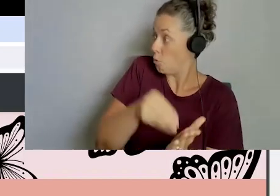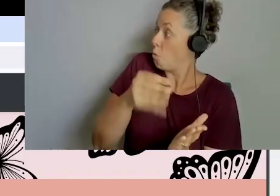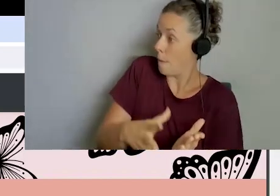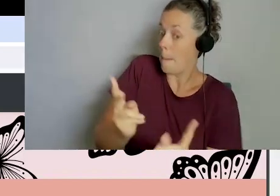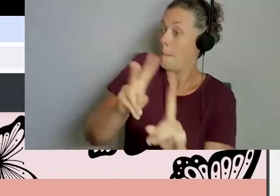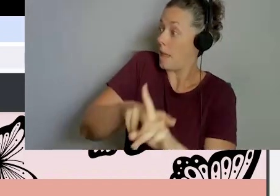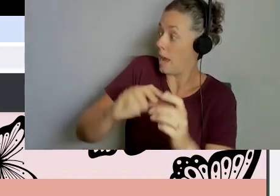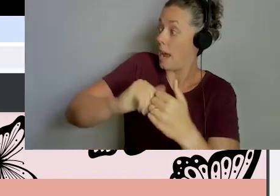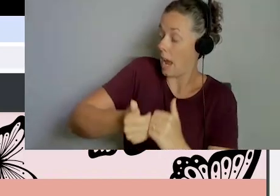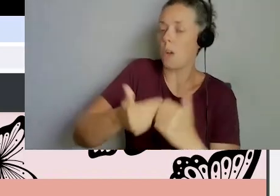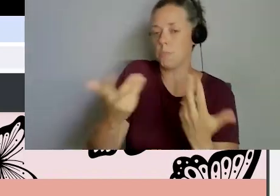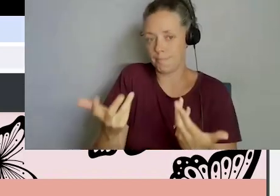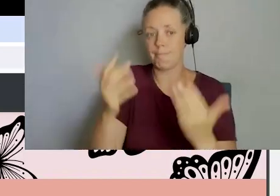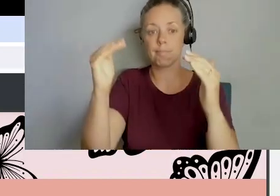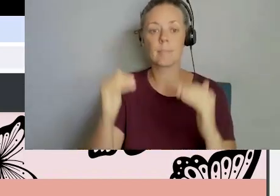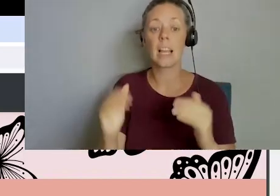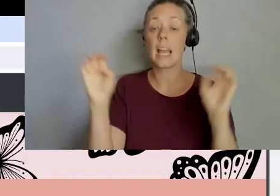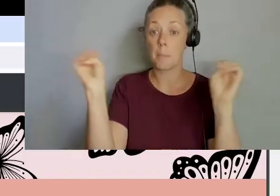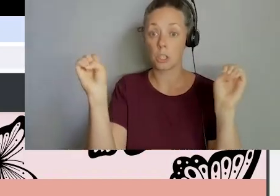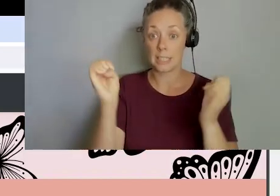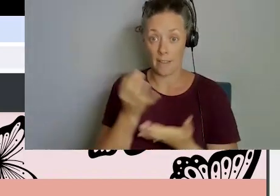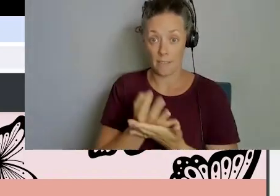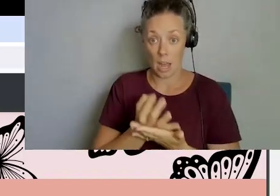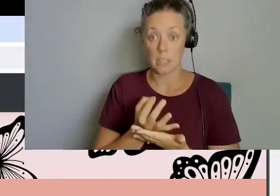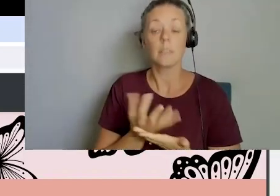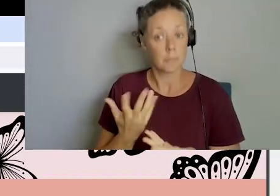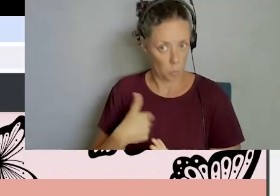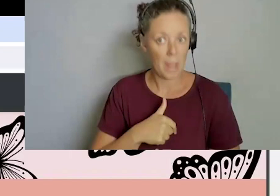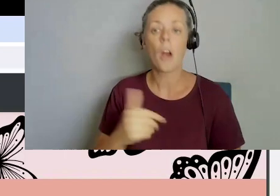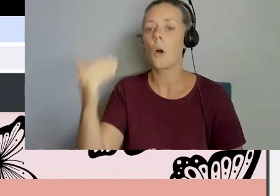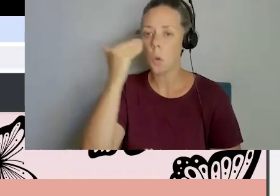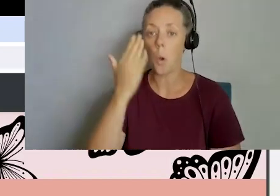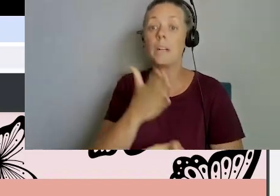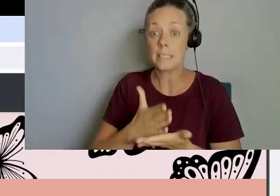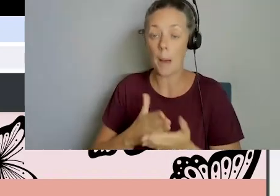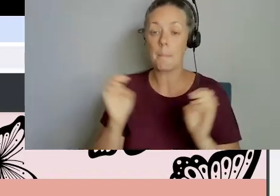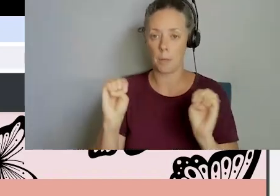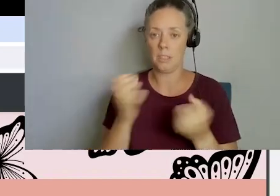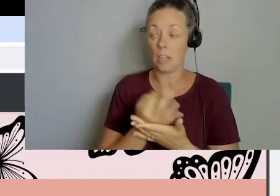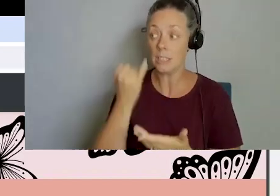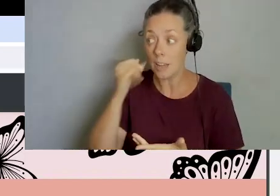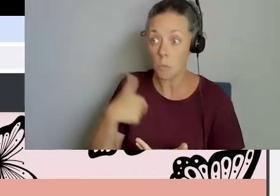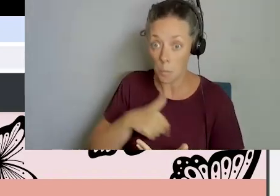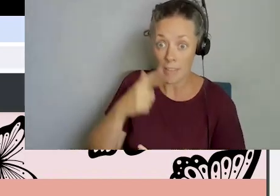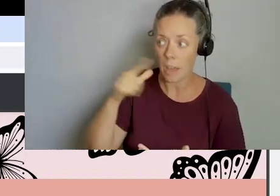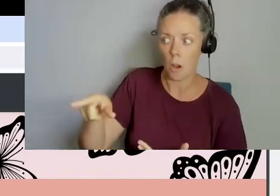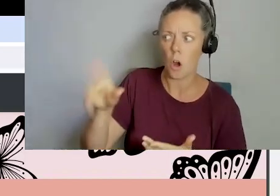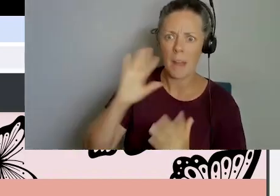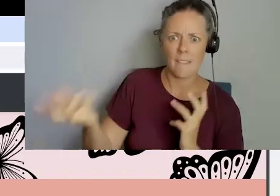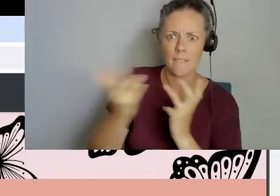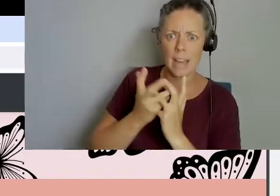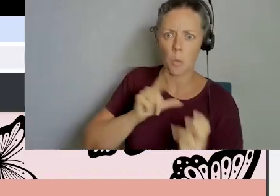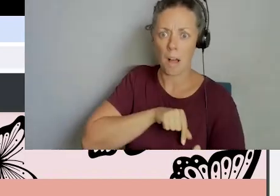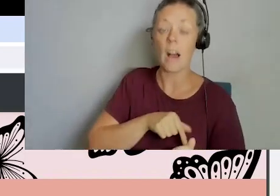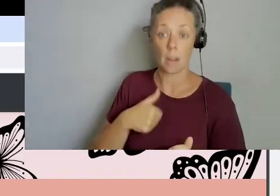Emergency funds, if we are aware of any emergency funds that the students can benefit from, we make sure to make them aware of that.